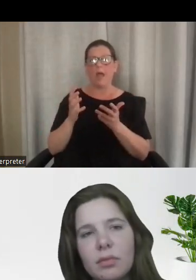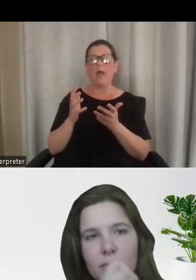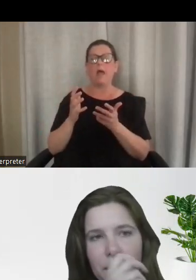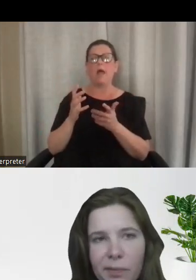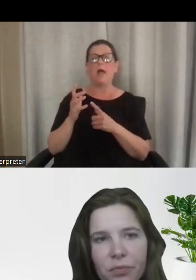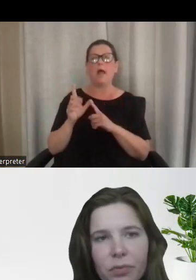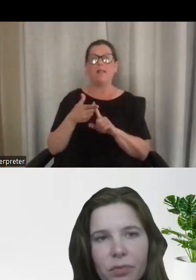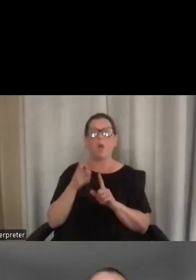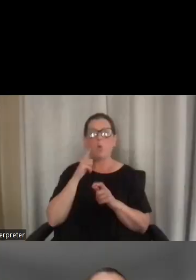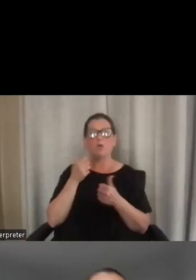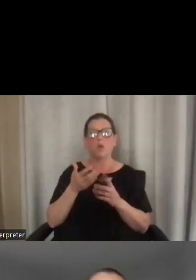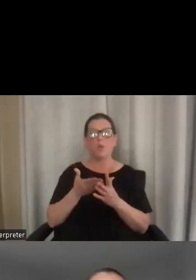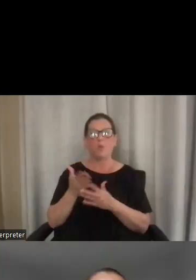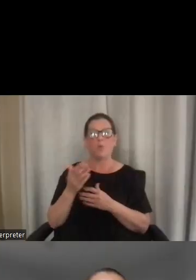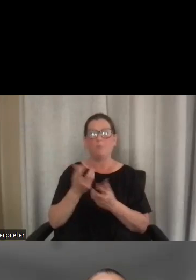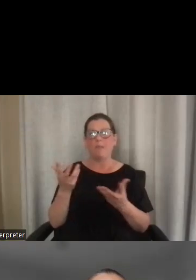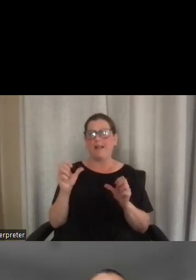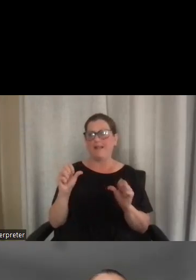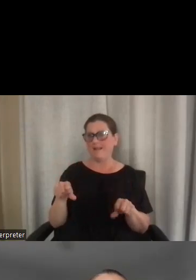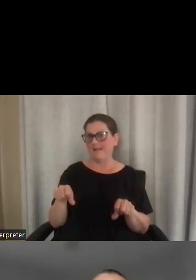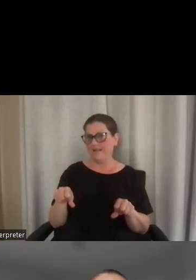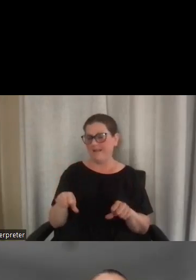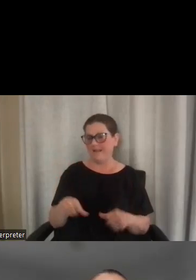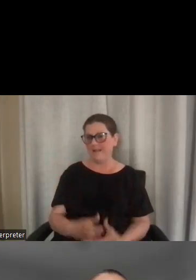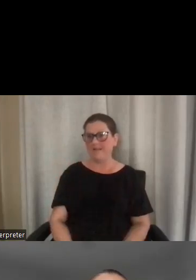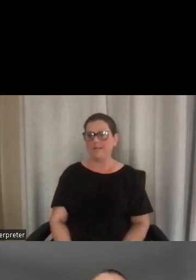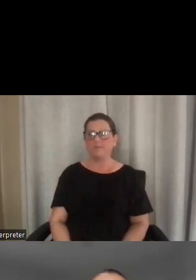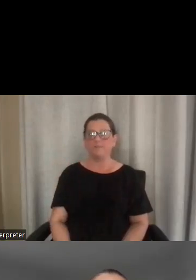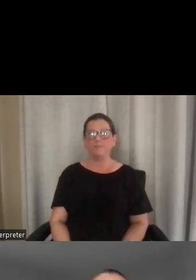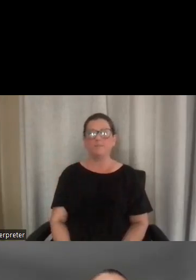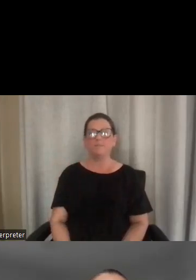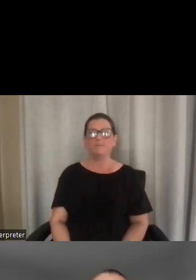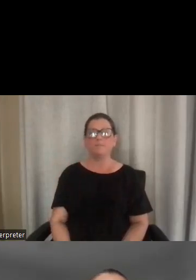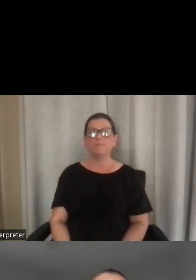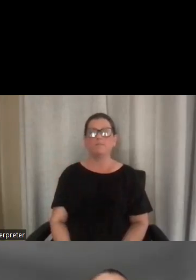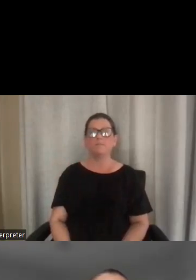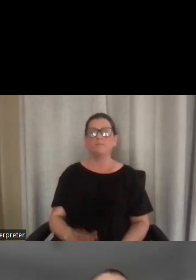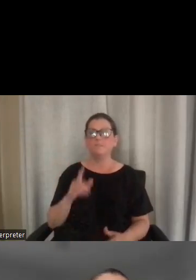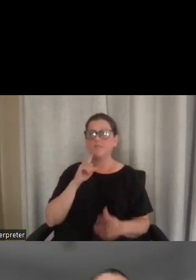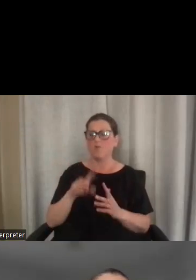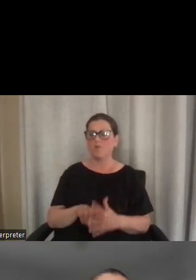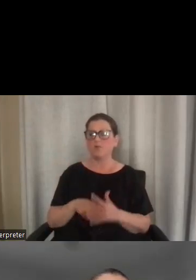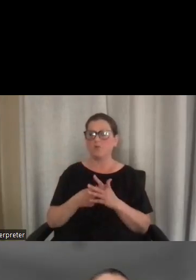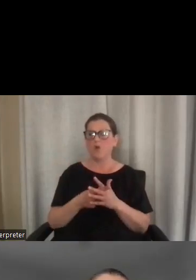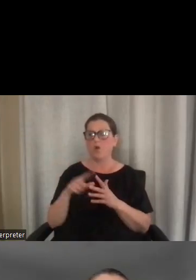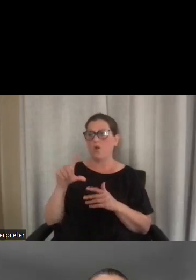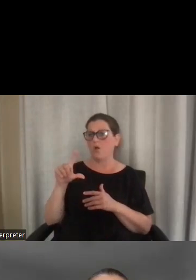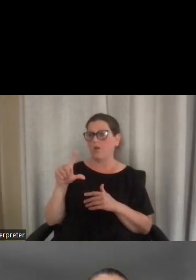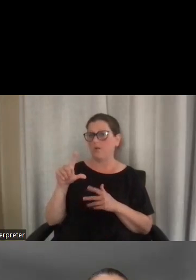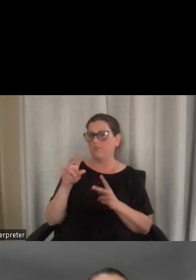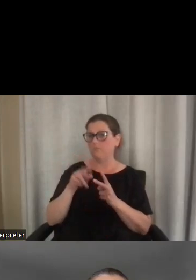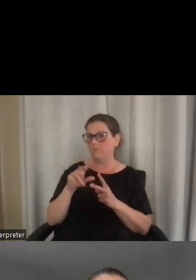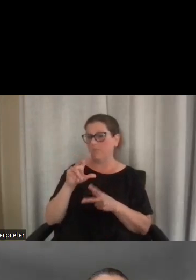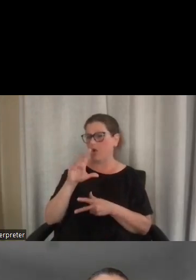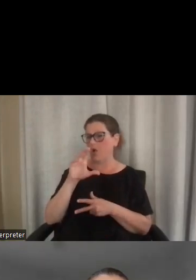time, try to get through as many questions as we can. For starters, Claudia or